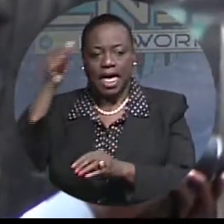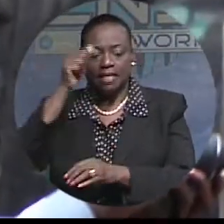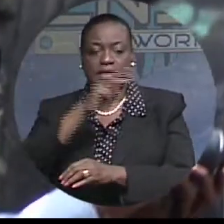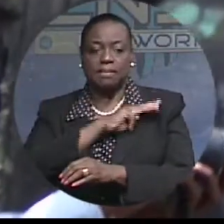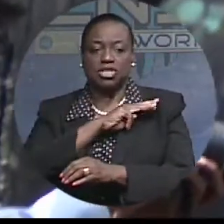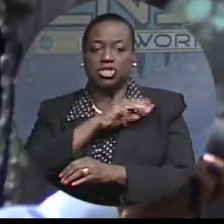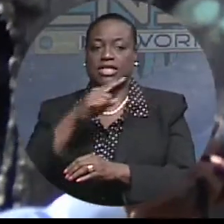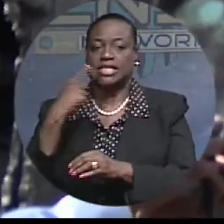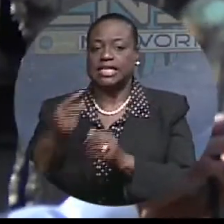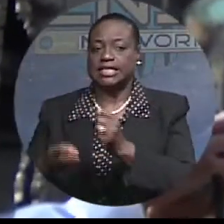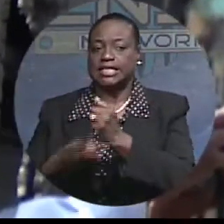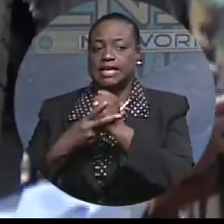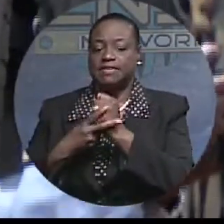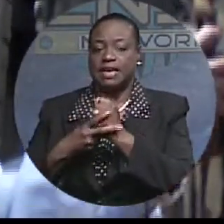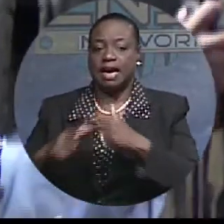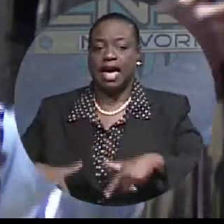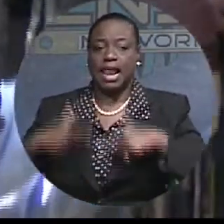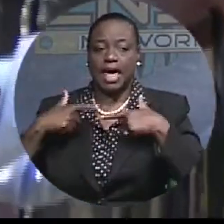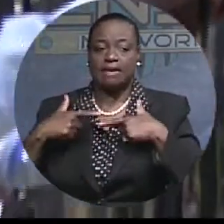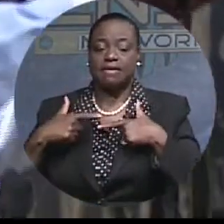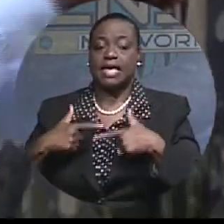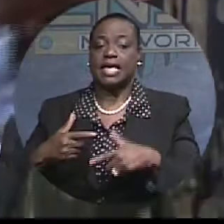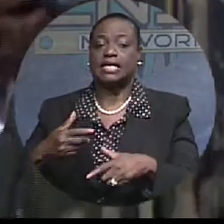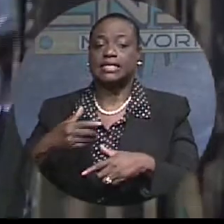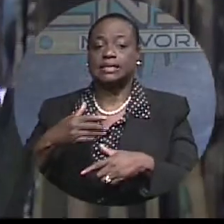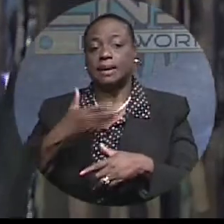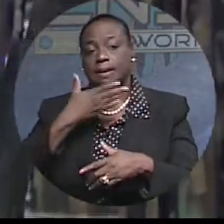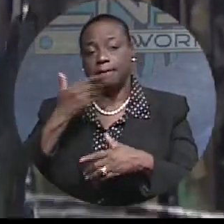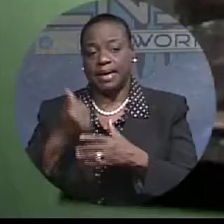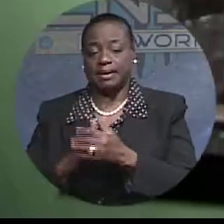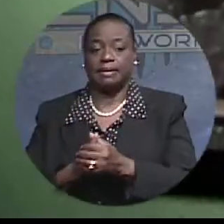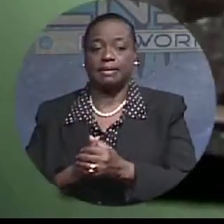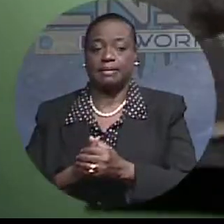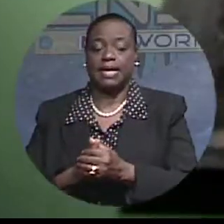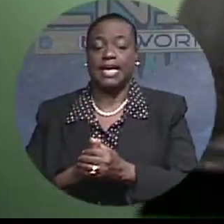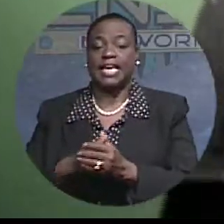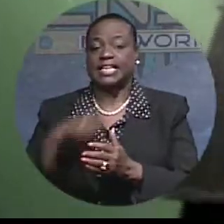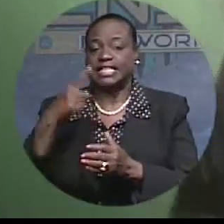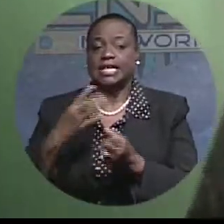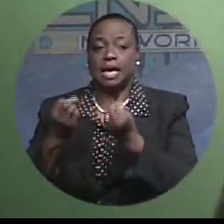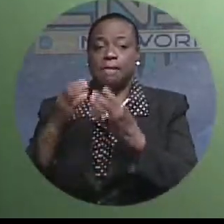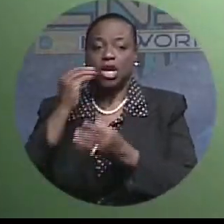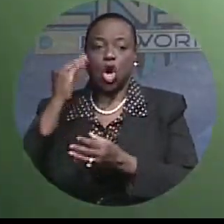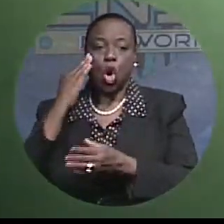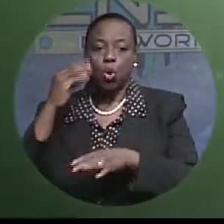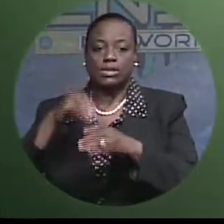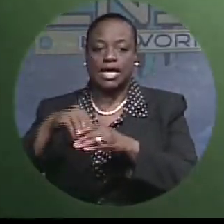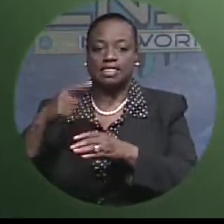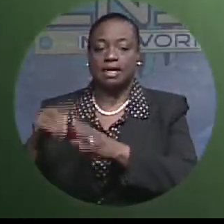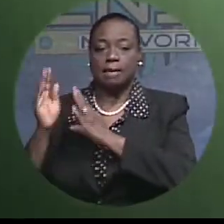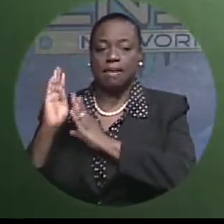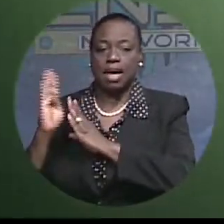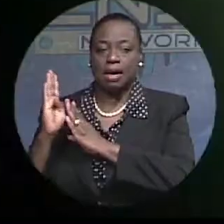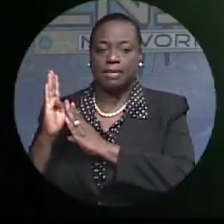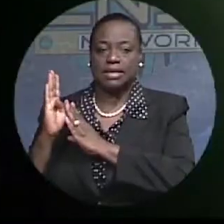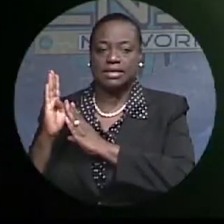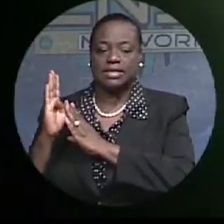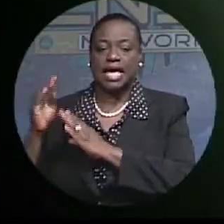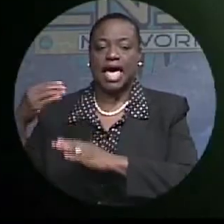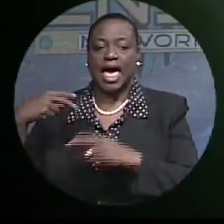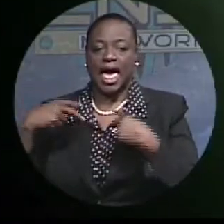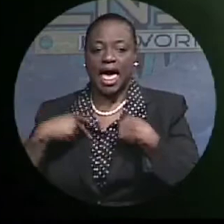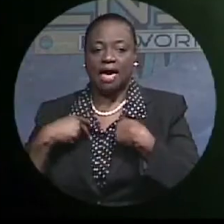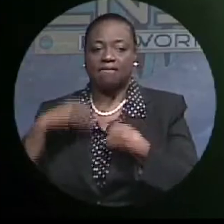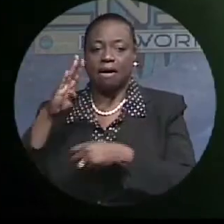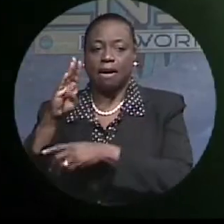risky, but saving a life is more rewarding. He shared these safety tips. A lot of homes in the Bahamas now that have security